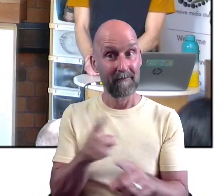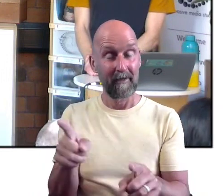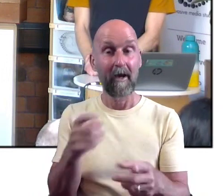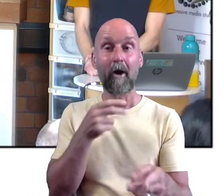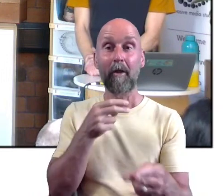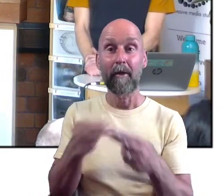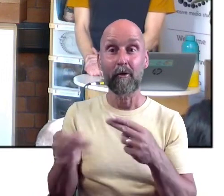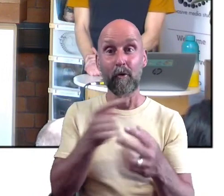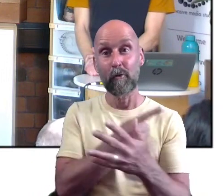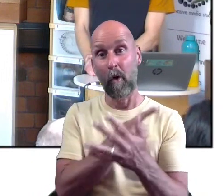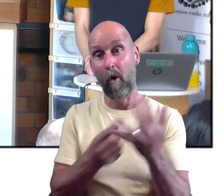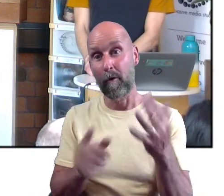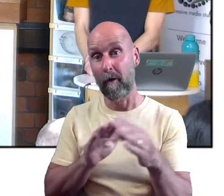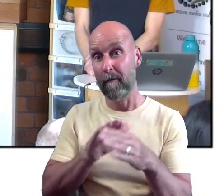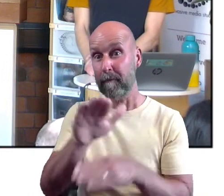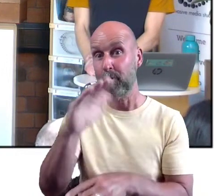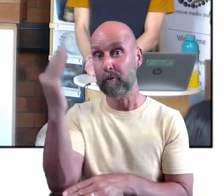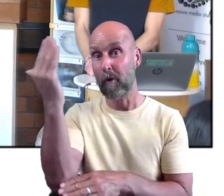future talks by heading to